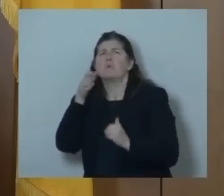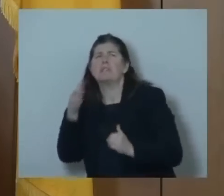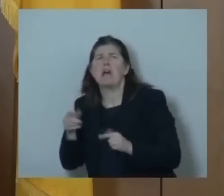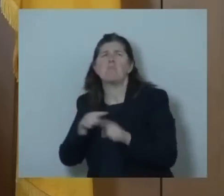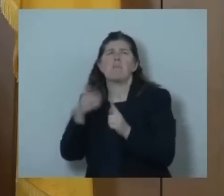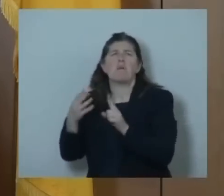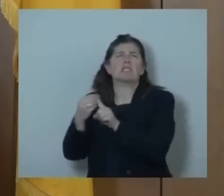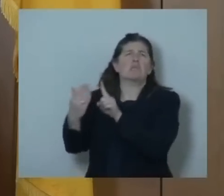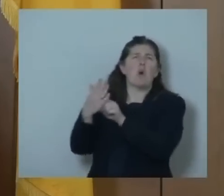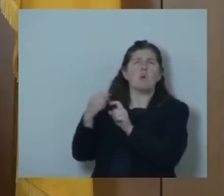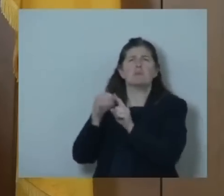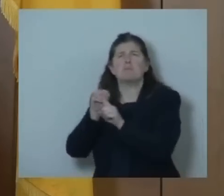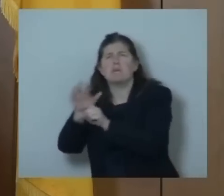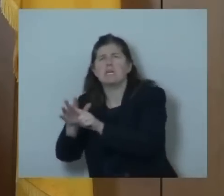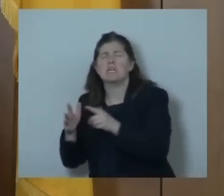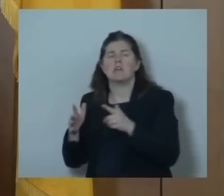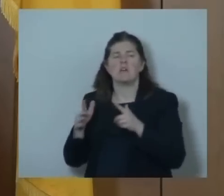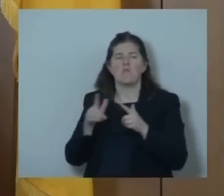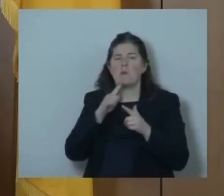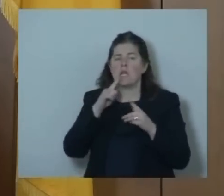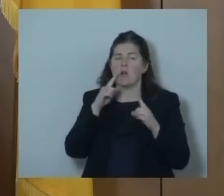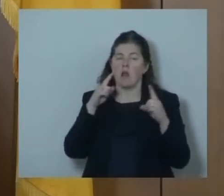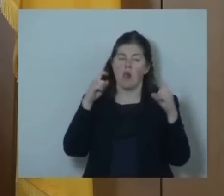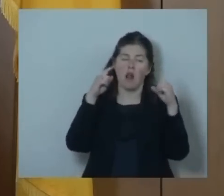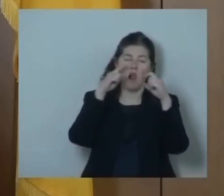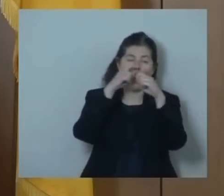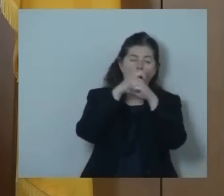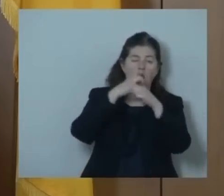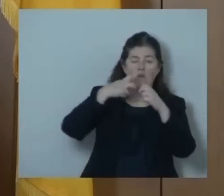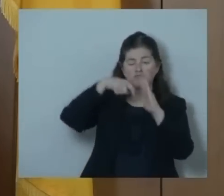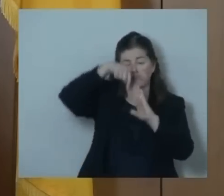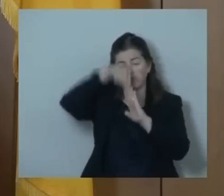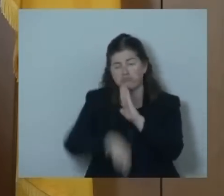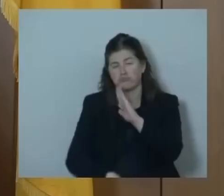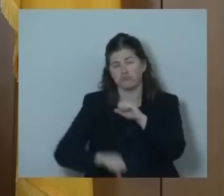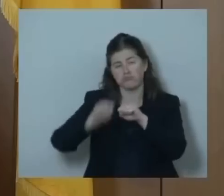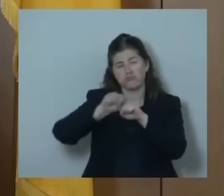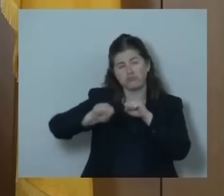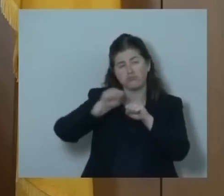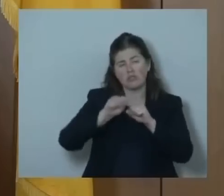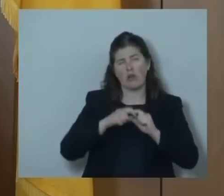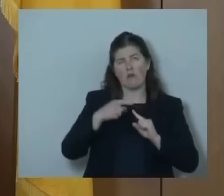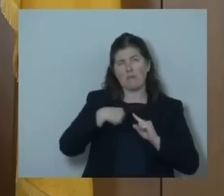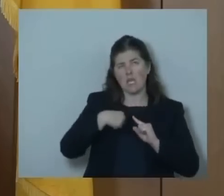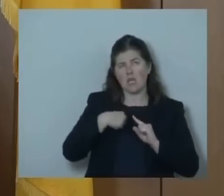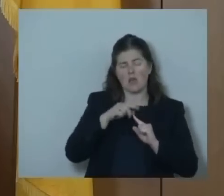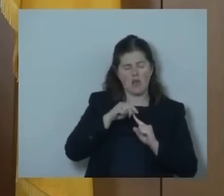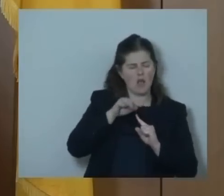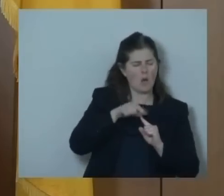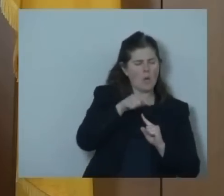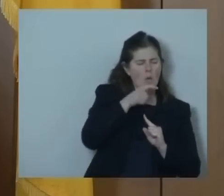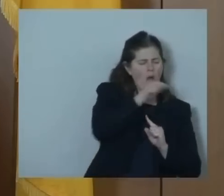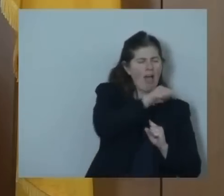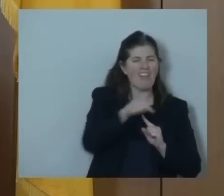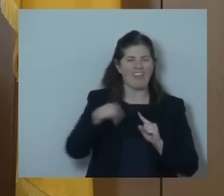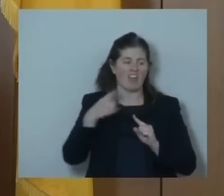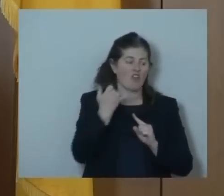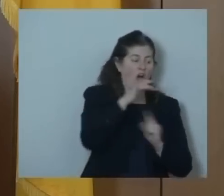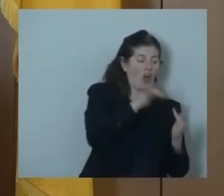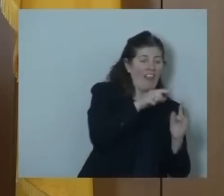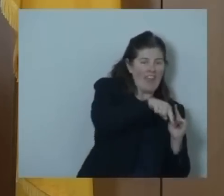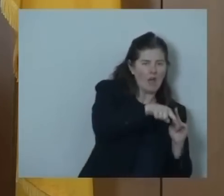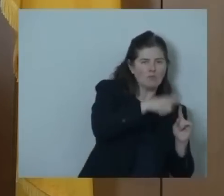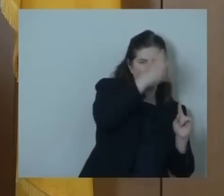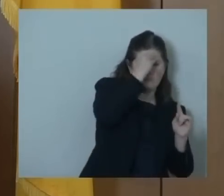have been exposed. And it is a really arduous effort. And we do it every single day for